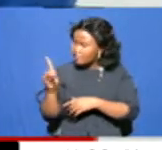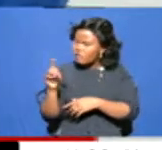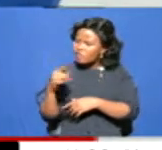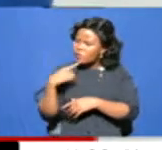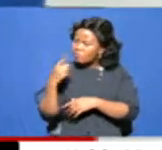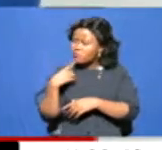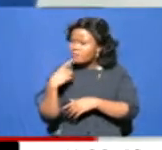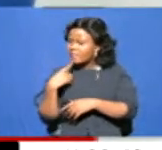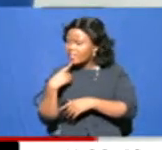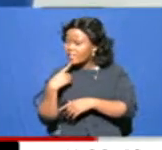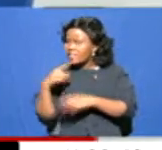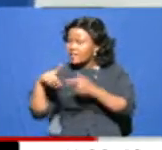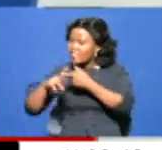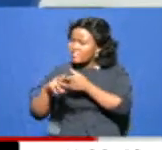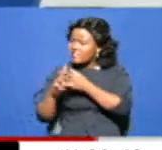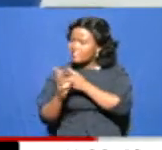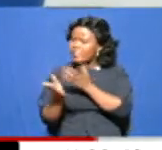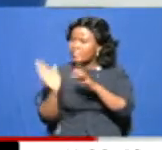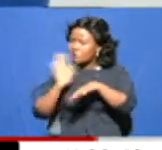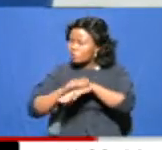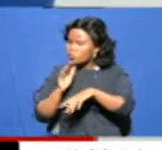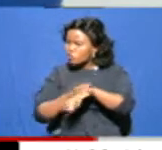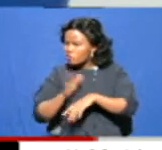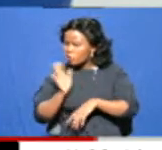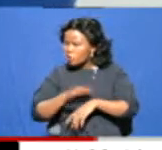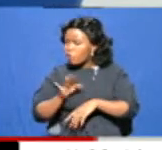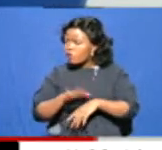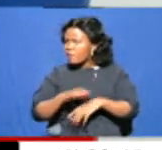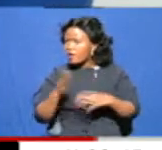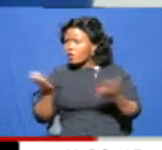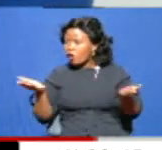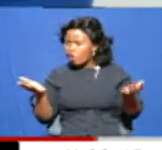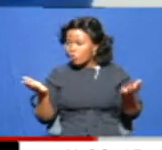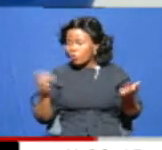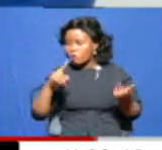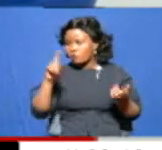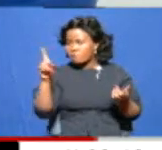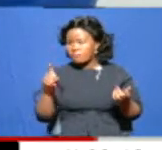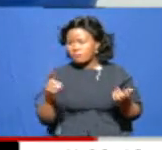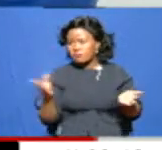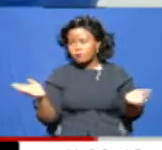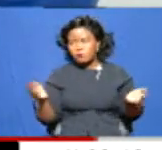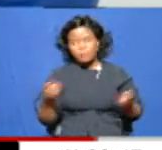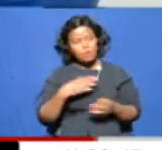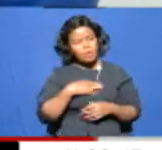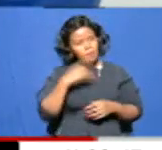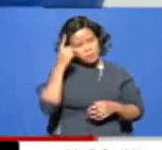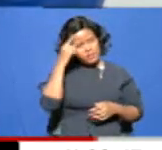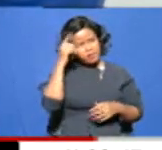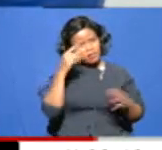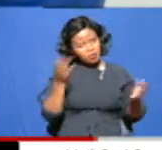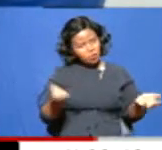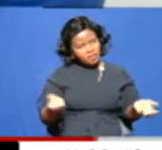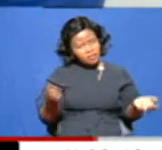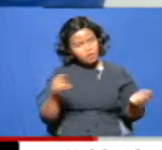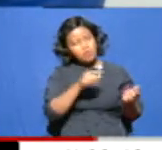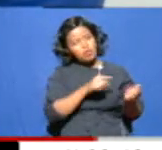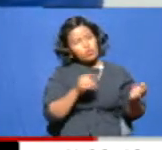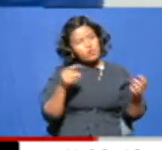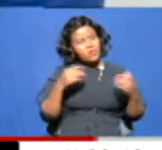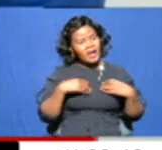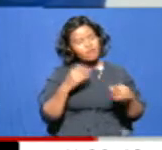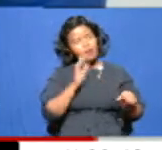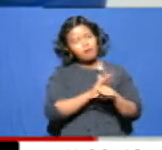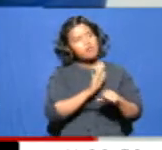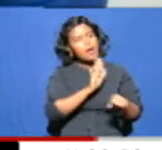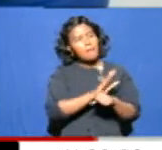women? Yes, I would say, I think that comes down. I think we have had a big discussion, very